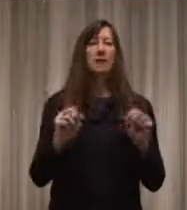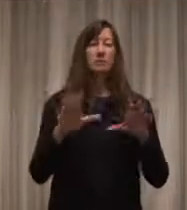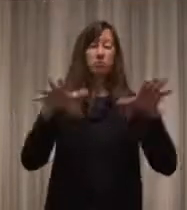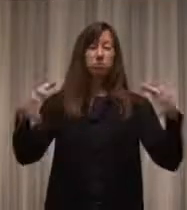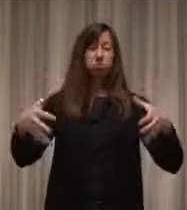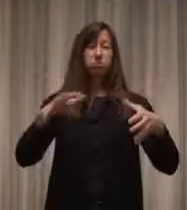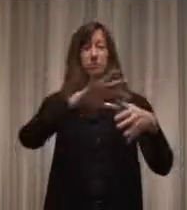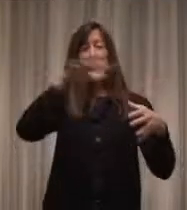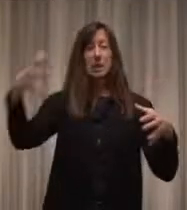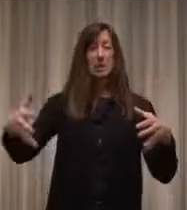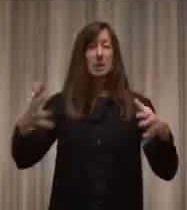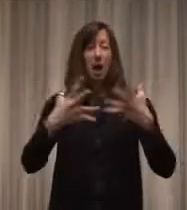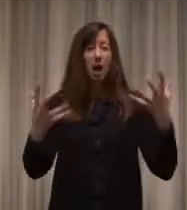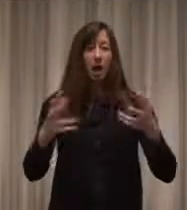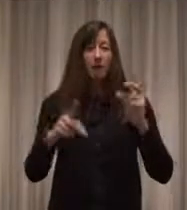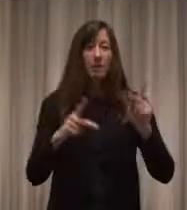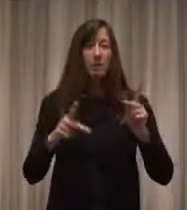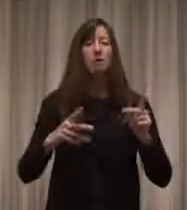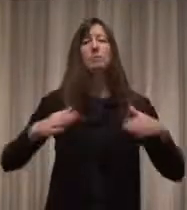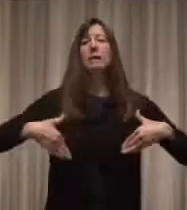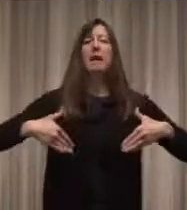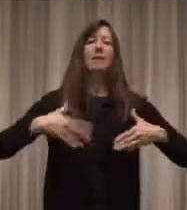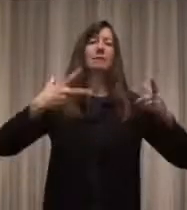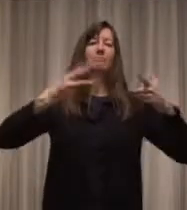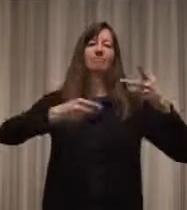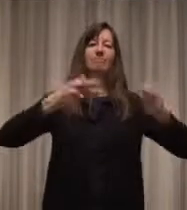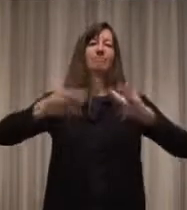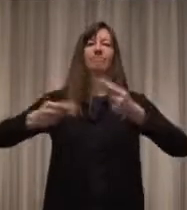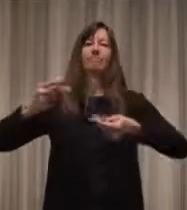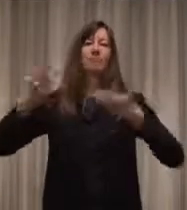emails, texts, tweets about,